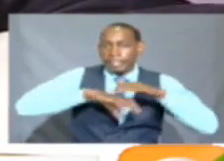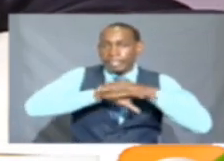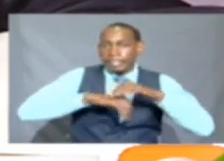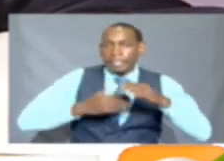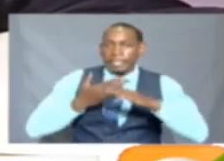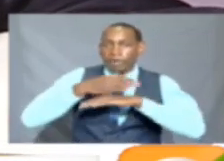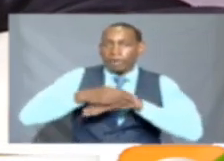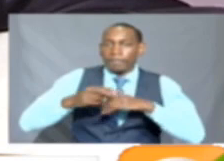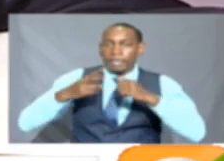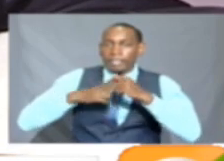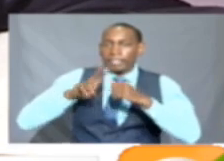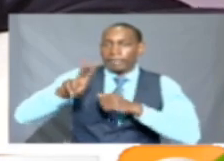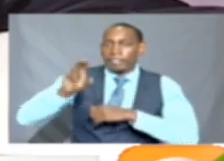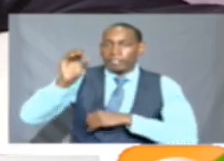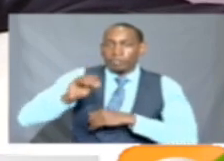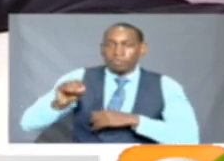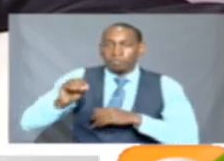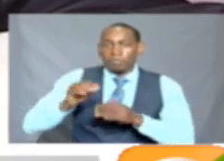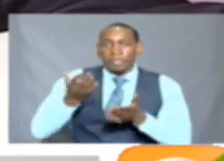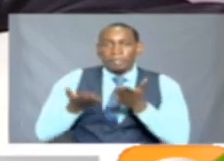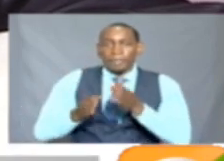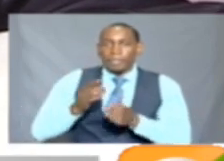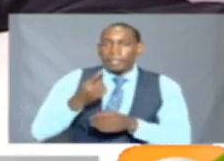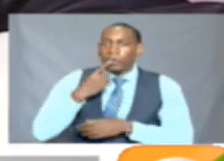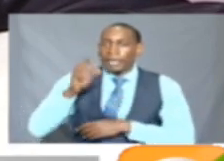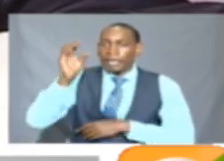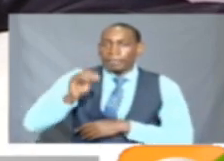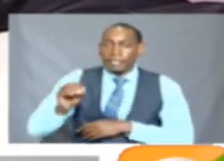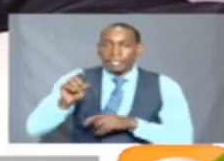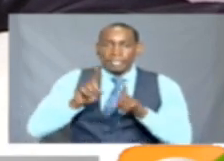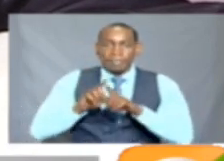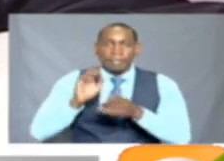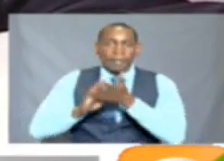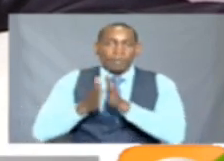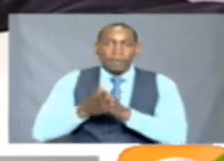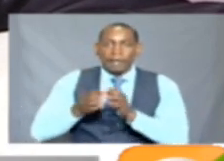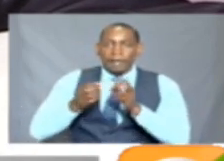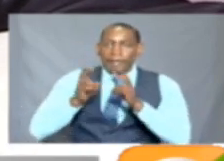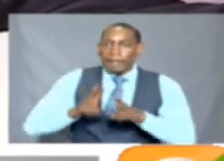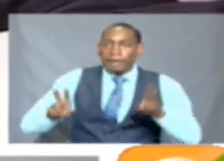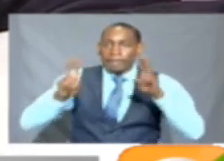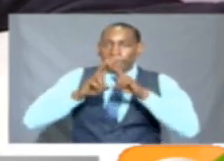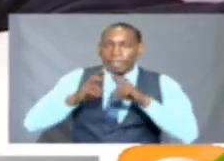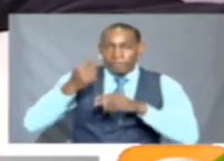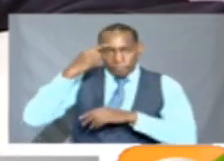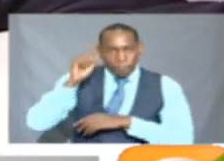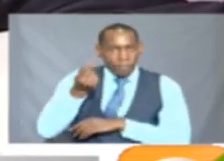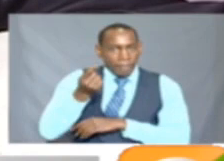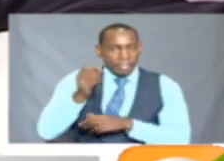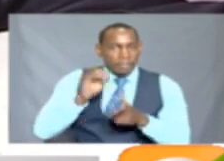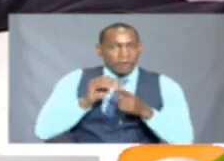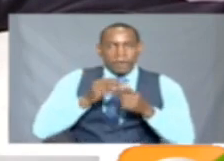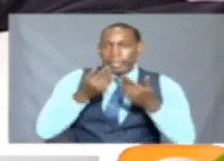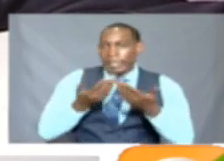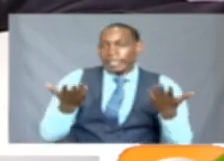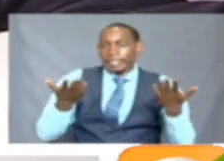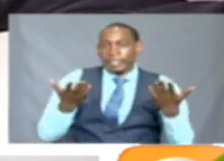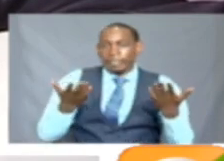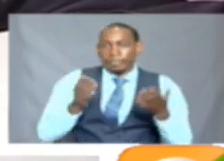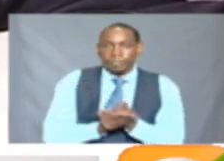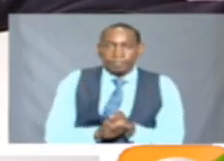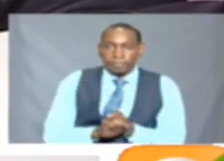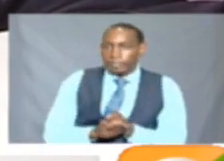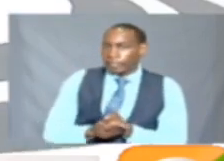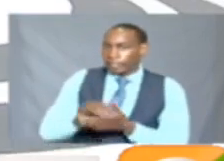to 100% and not getting value for money or anything out of what they've taken. Does